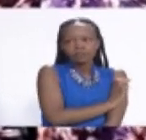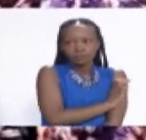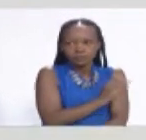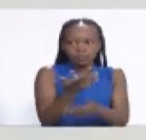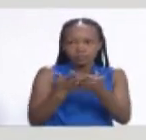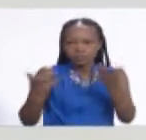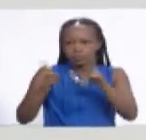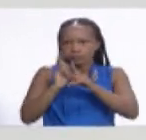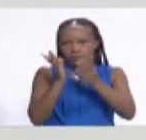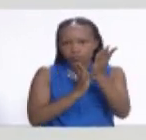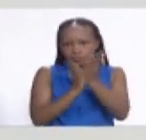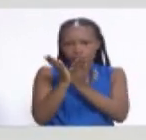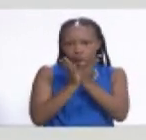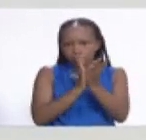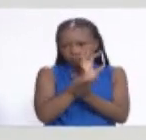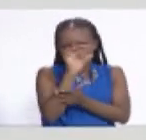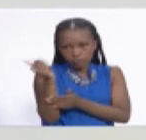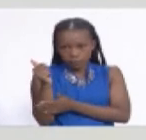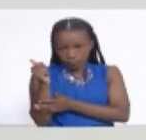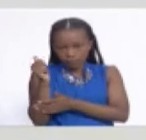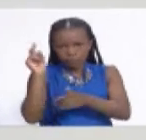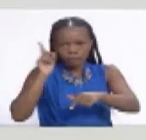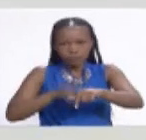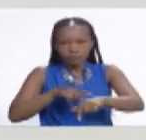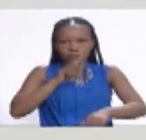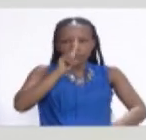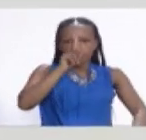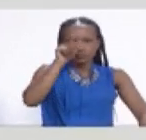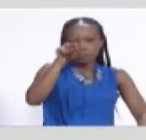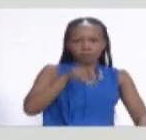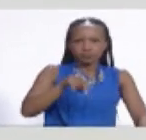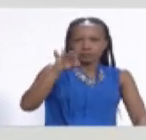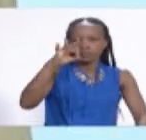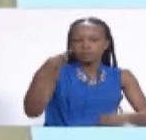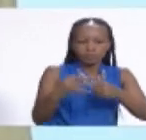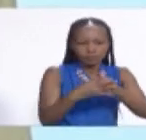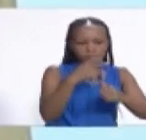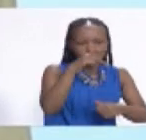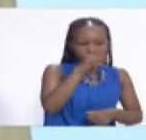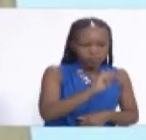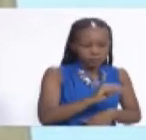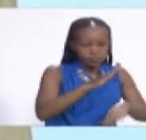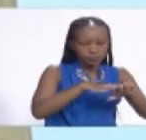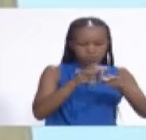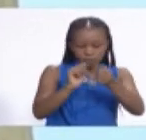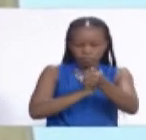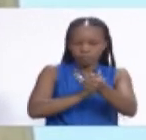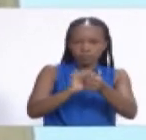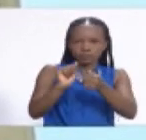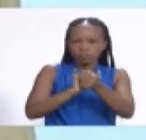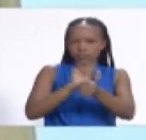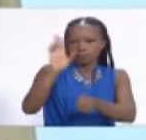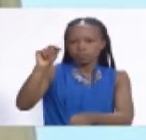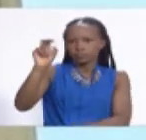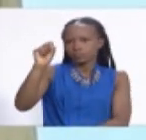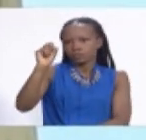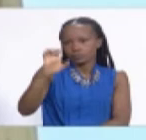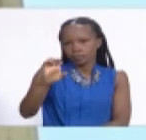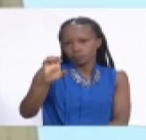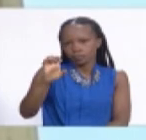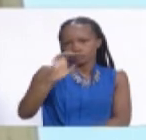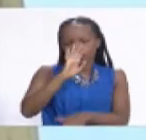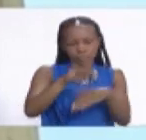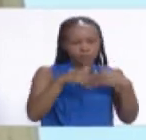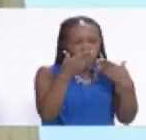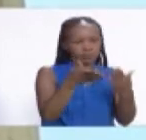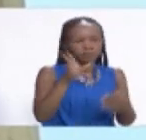well. Elsewhere, at exactly 2:38 p.m. on Friday, the Nairobi Security Exchange halted its activity as provided